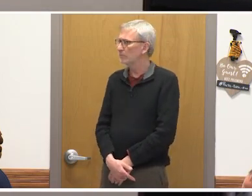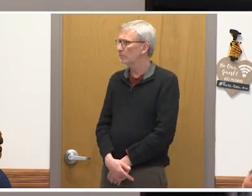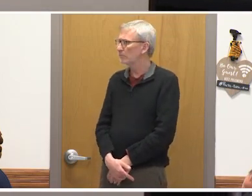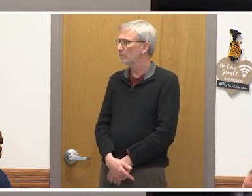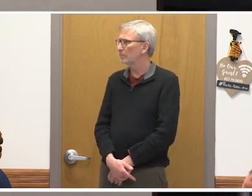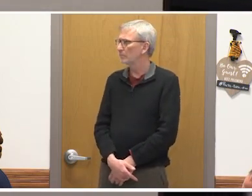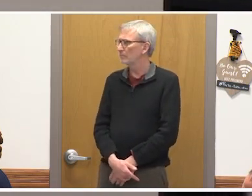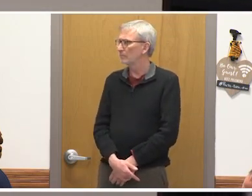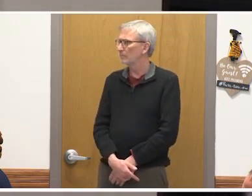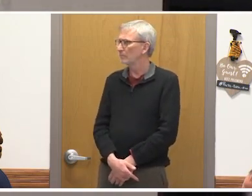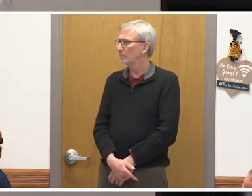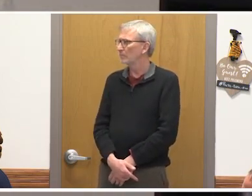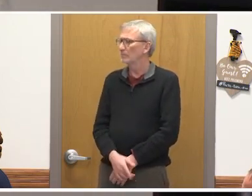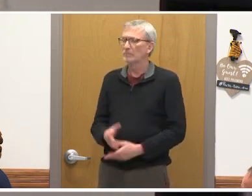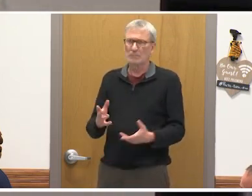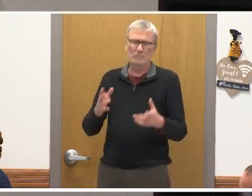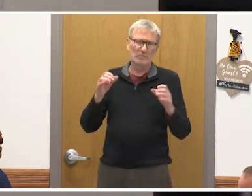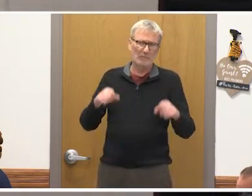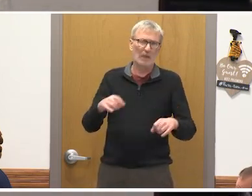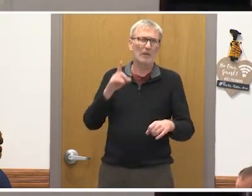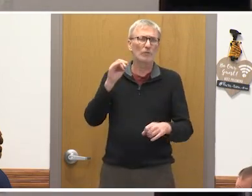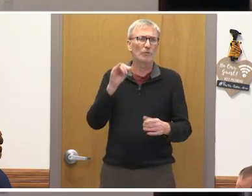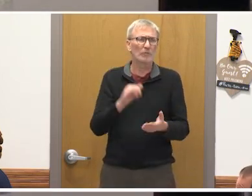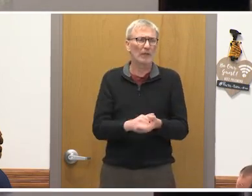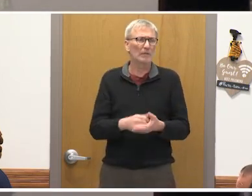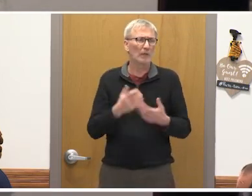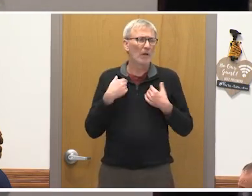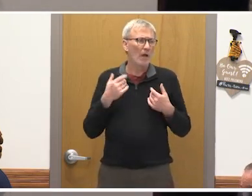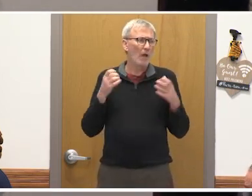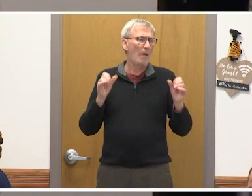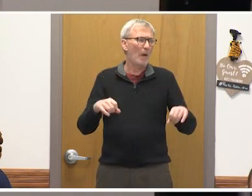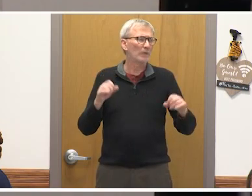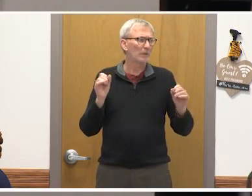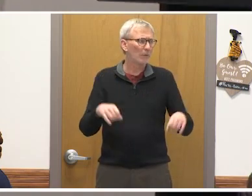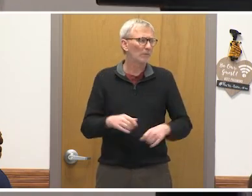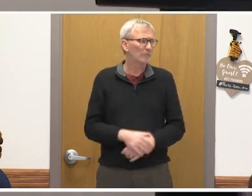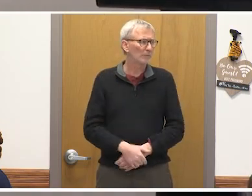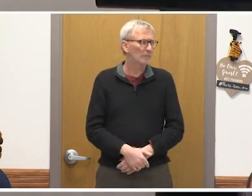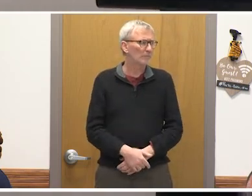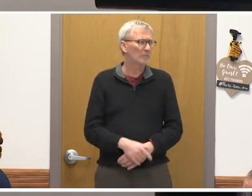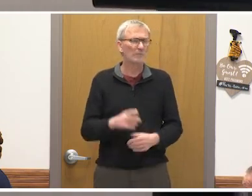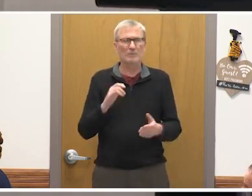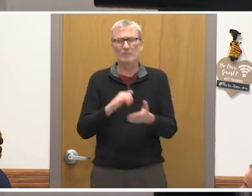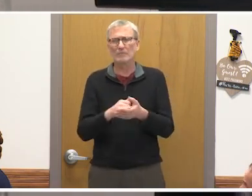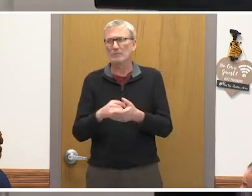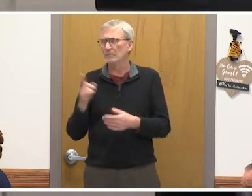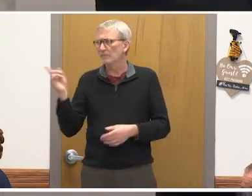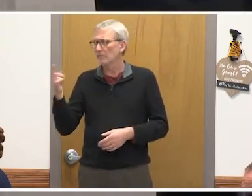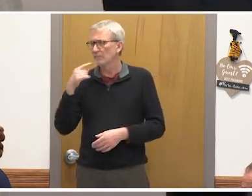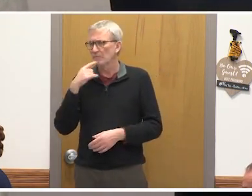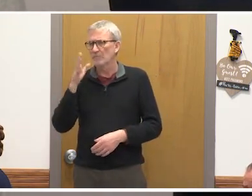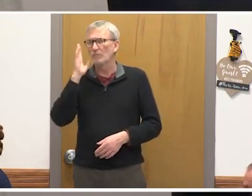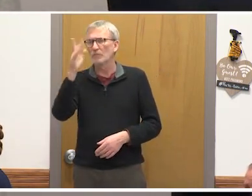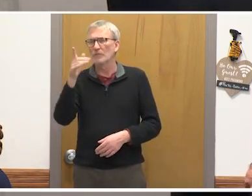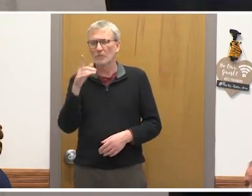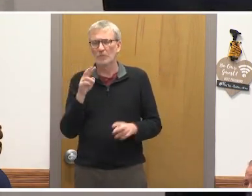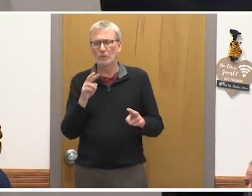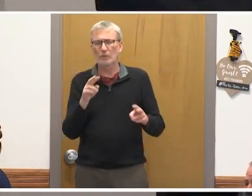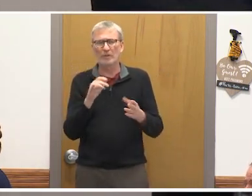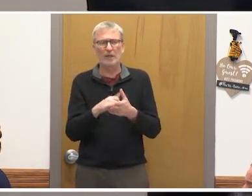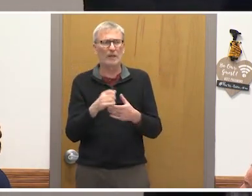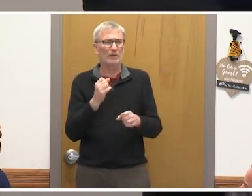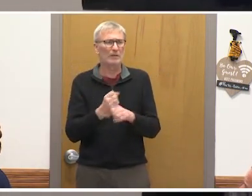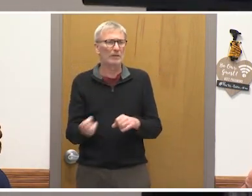raised intersection. So there are opportunities for landscaping as a whole, and that's something that, as Amanda had mentioned, we can explore